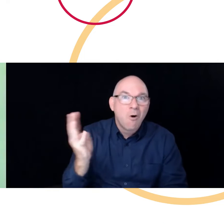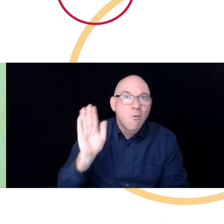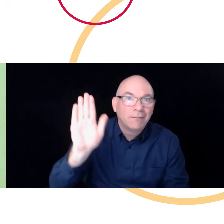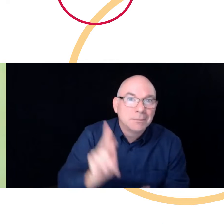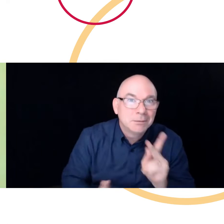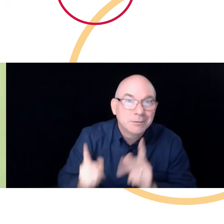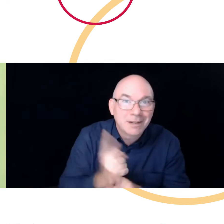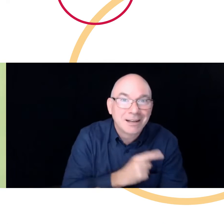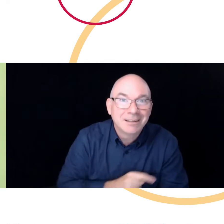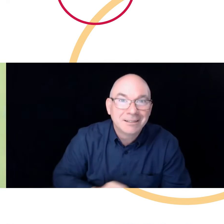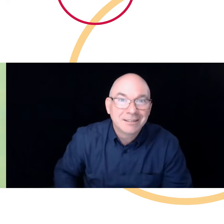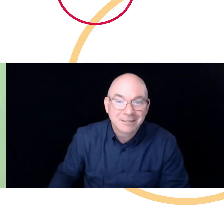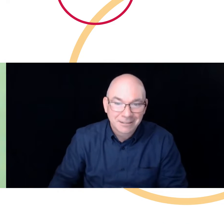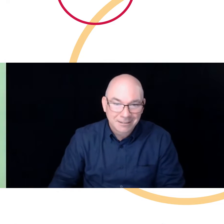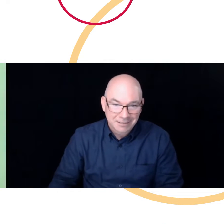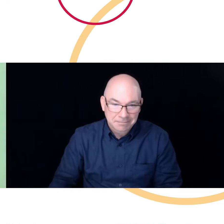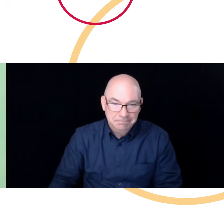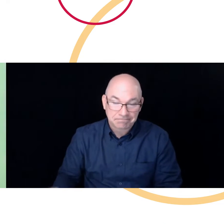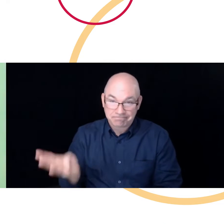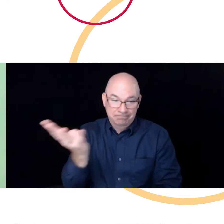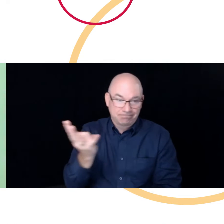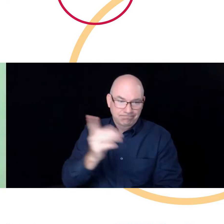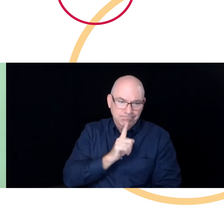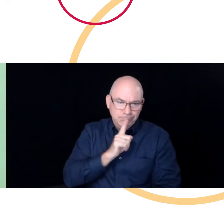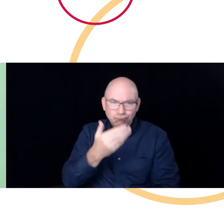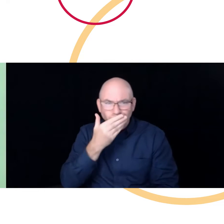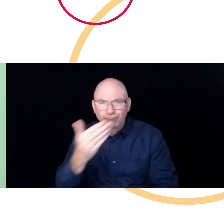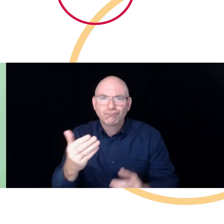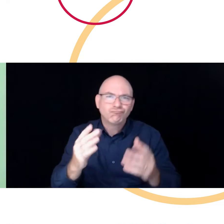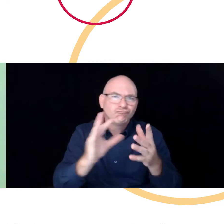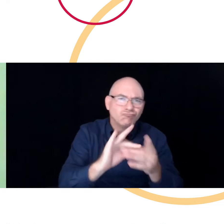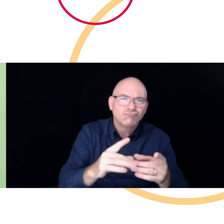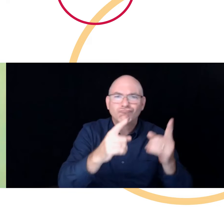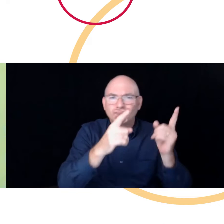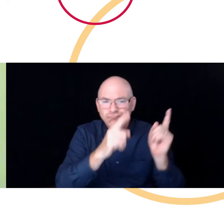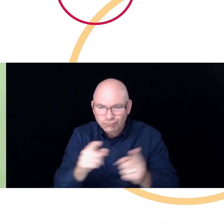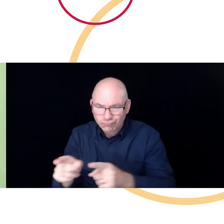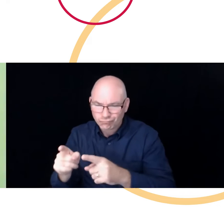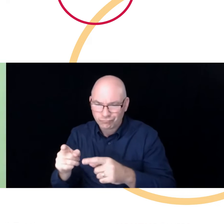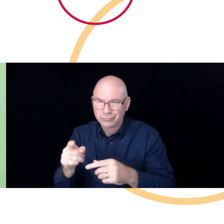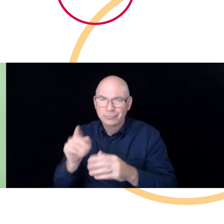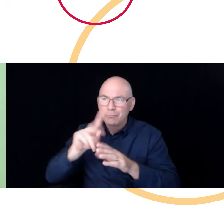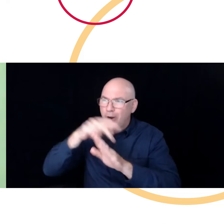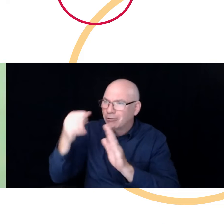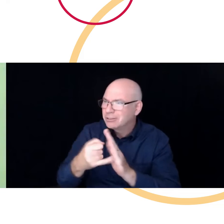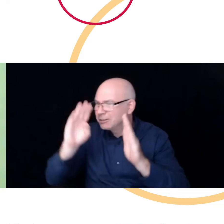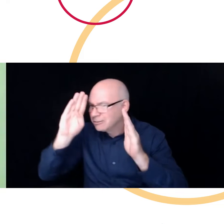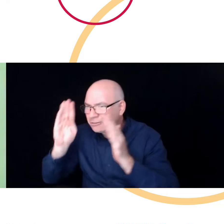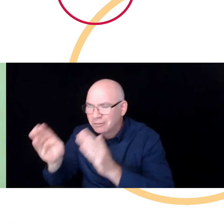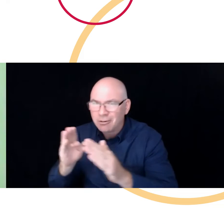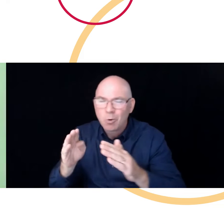right? You all have such inspiring stories and are working on so many wonderful projects. I